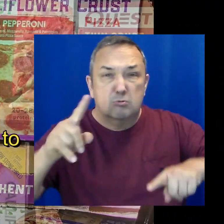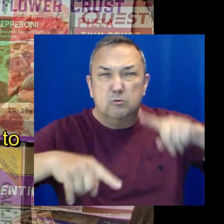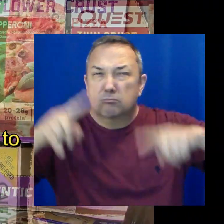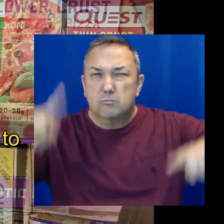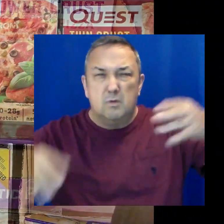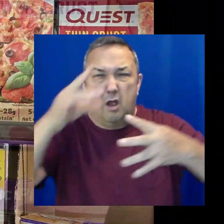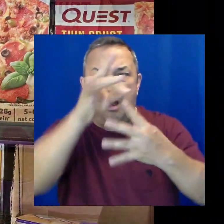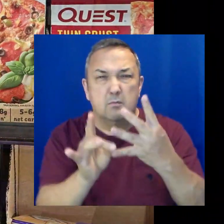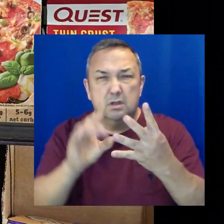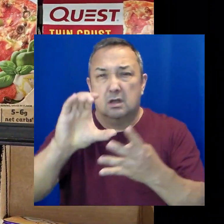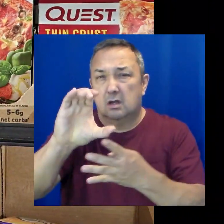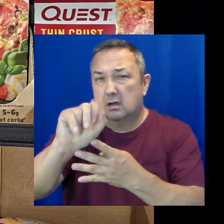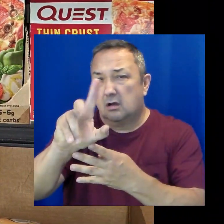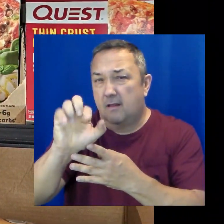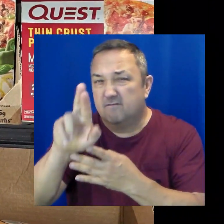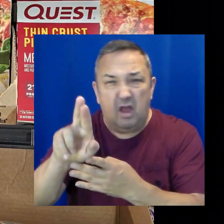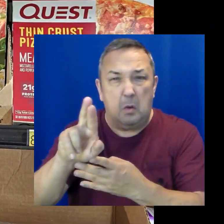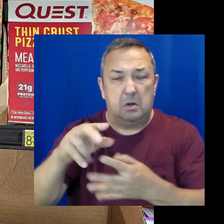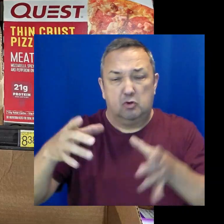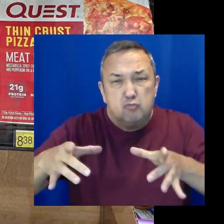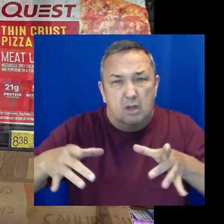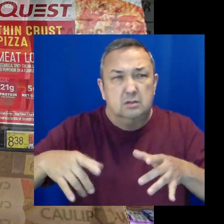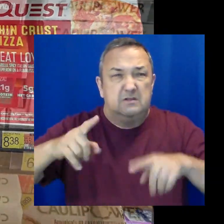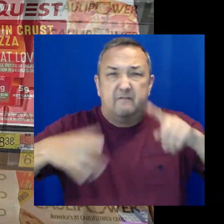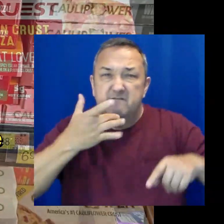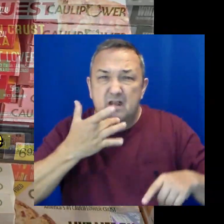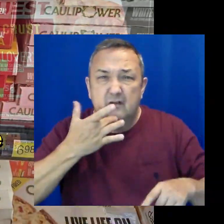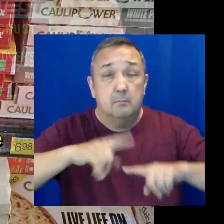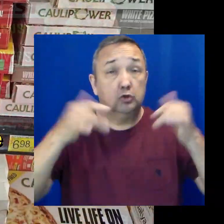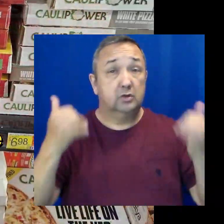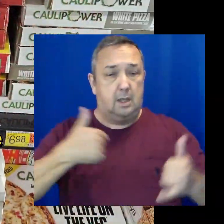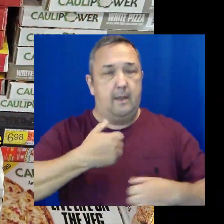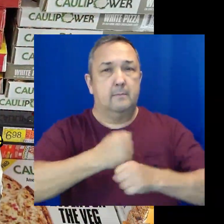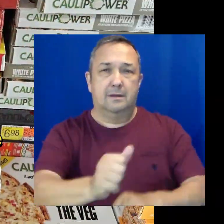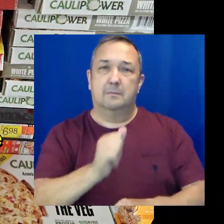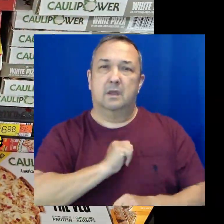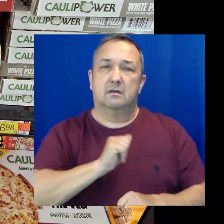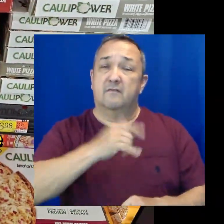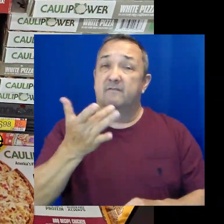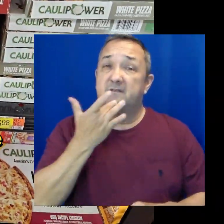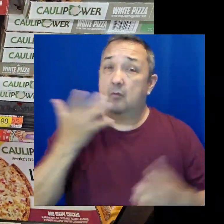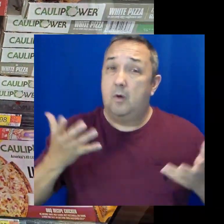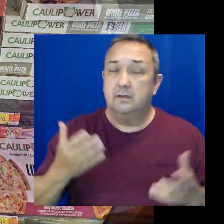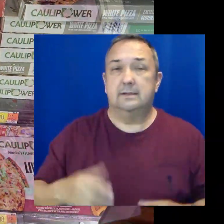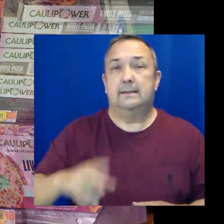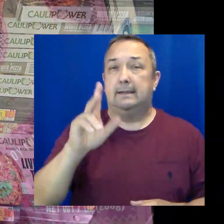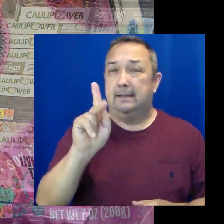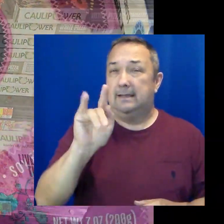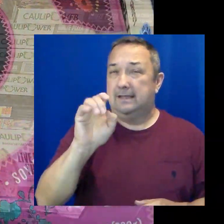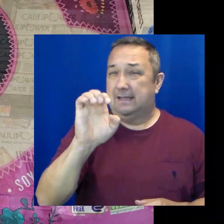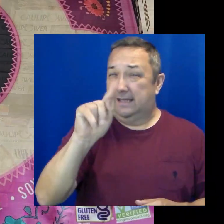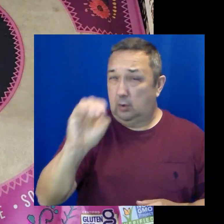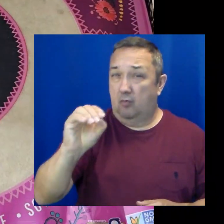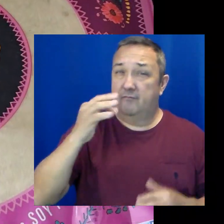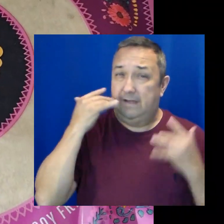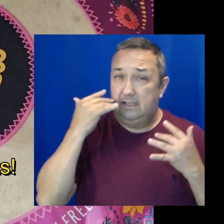these other options, the cauliflower crusts, various flavors. But today, we're going to make one of my favorite crusts that's keto-friendly, only